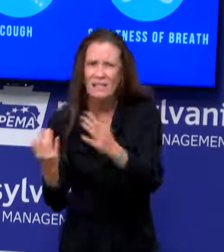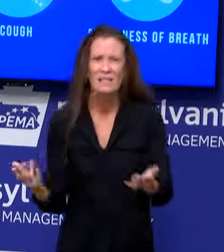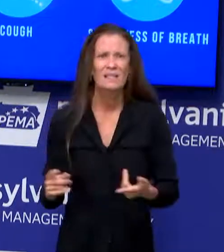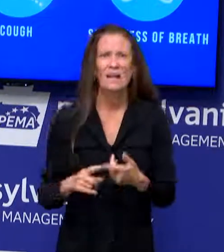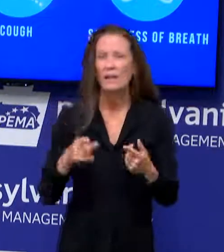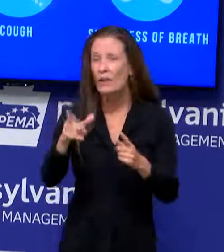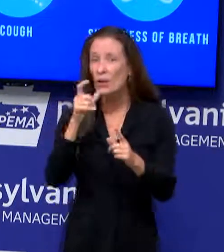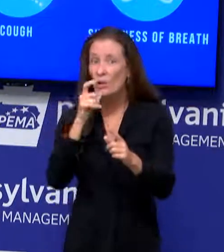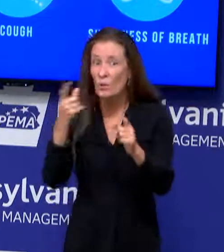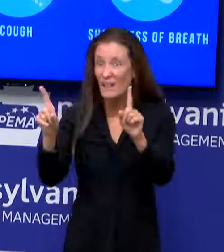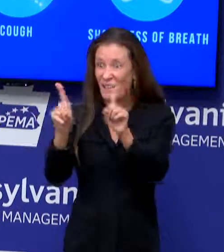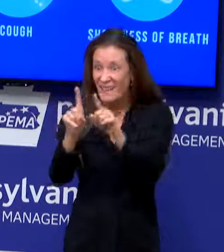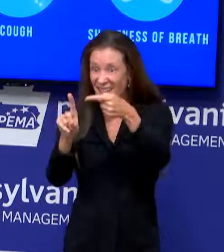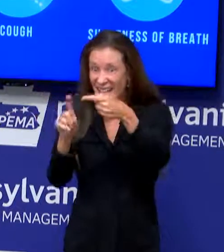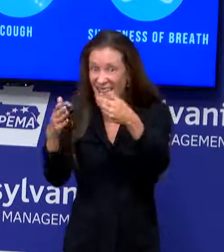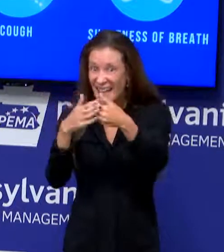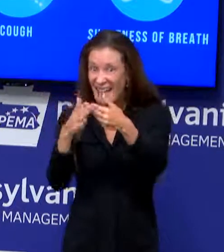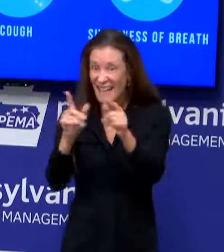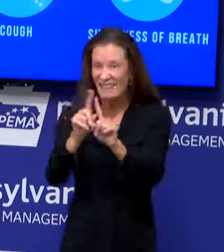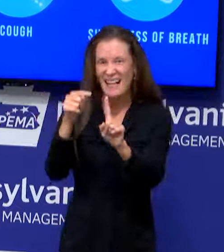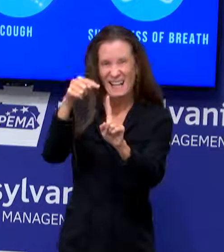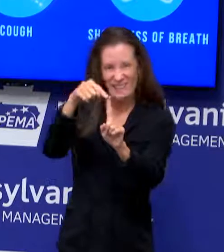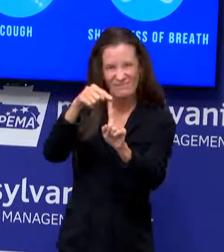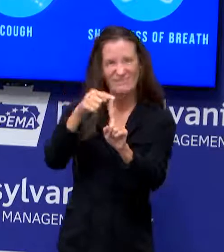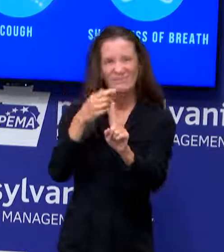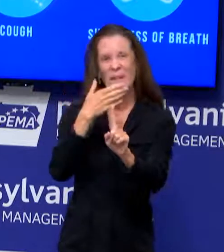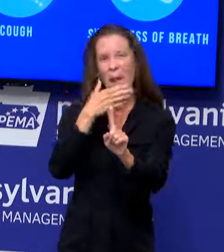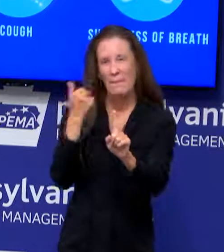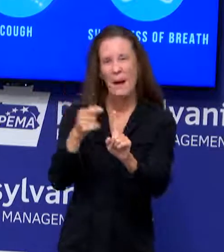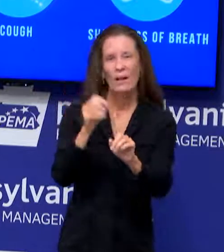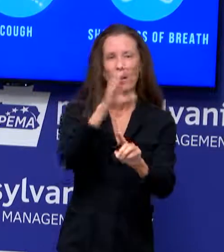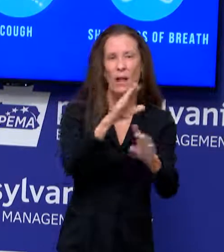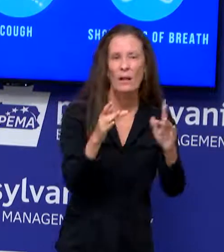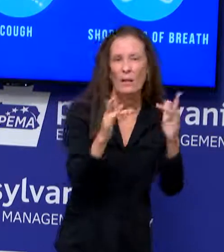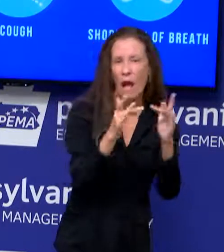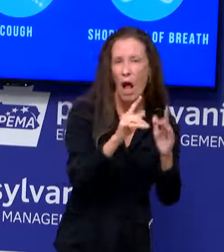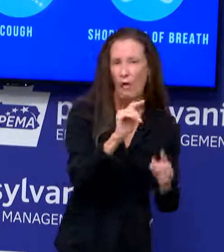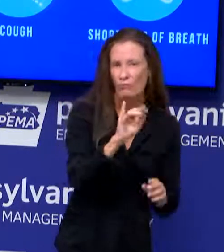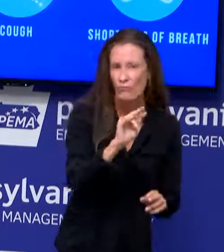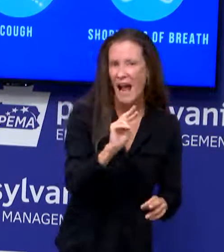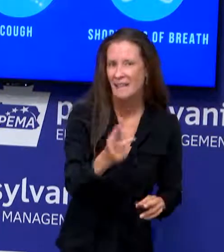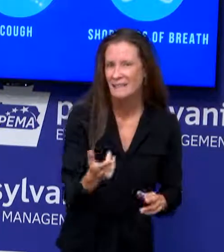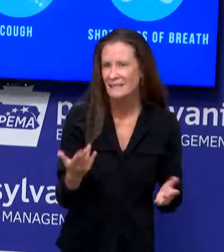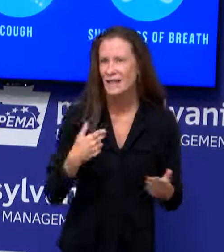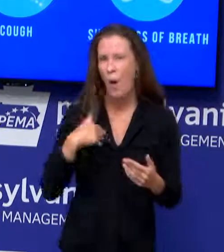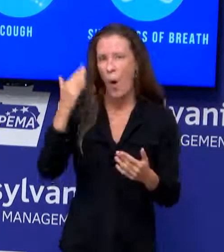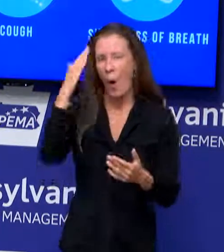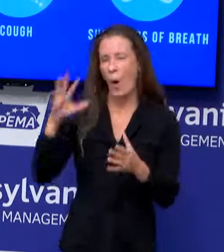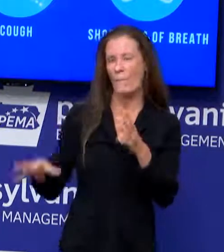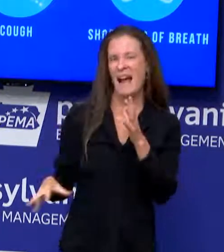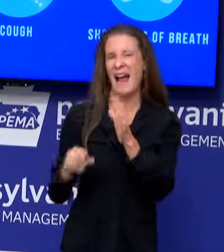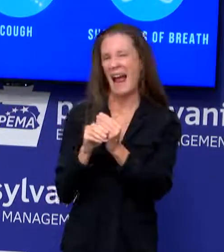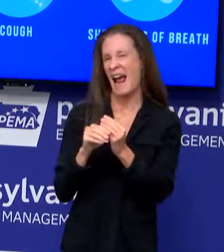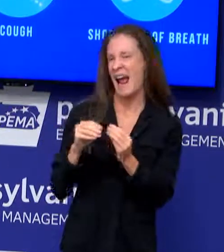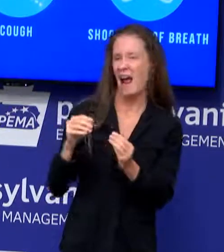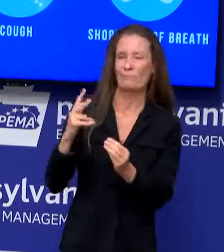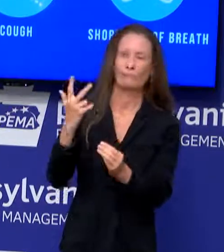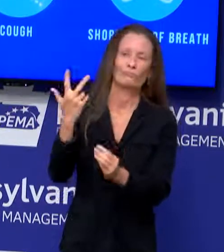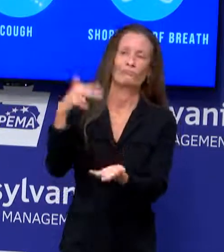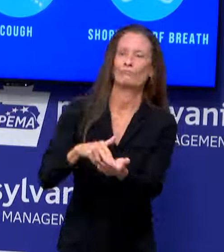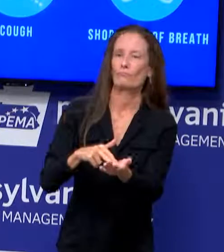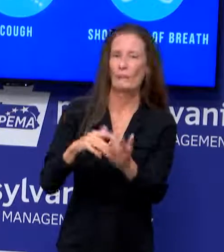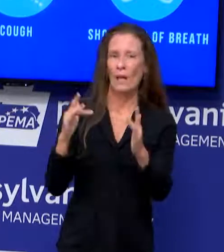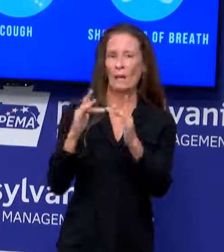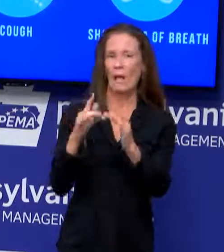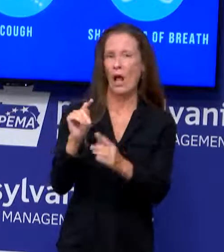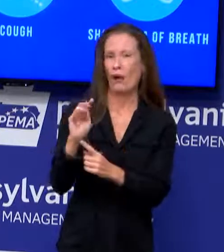they are contacted by our now over 1,200, but eventually over 3,000 contact tracers, and they're told to quarantine. This app